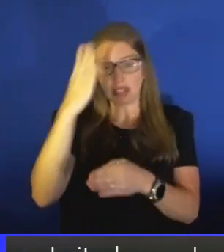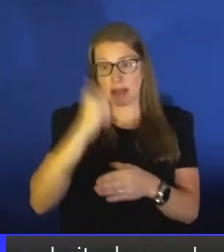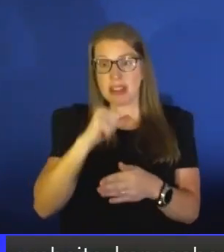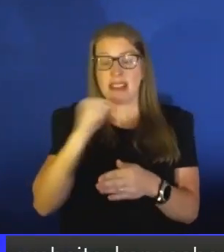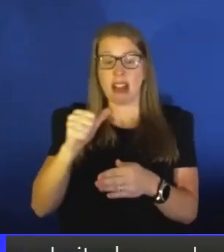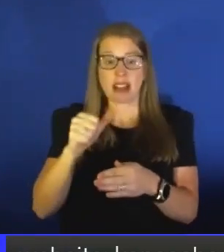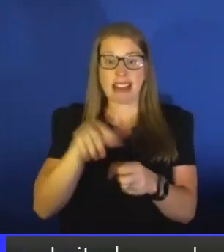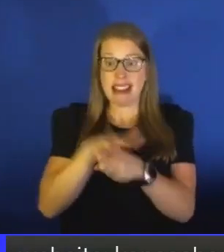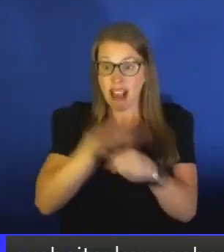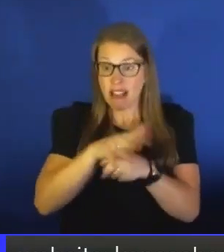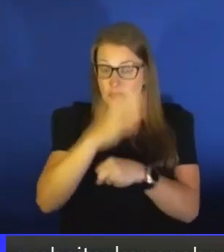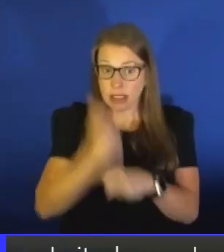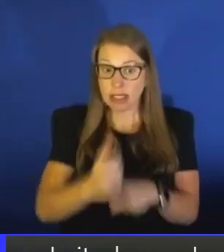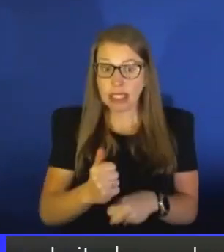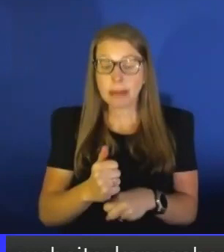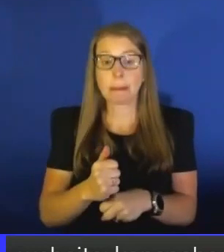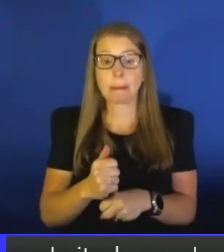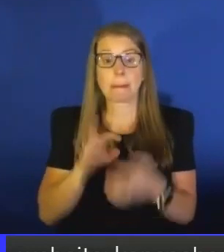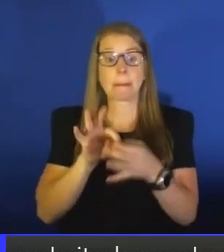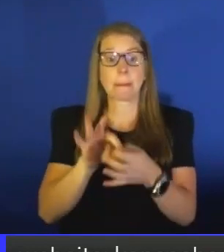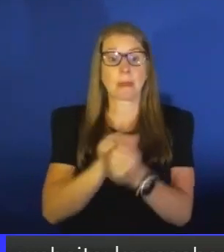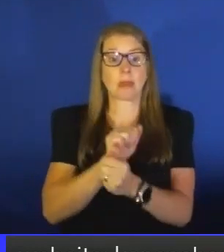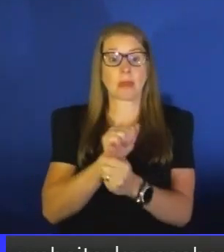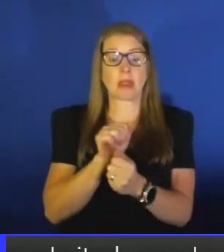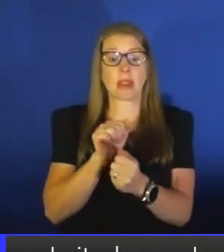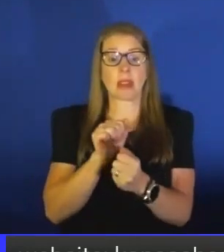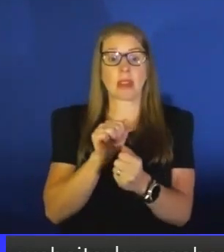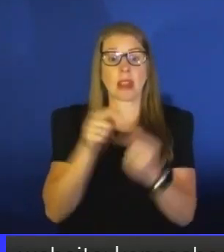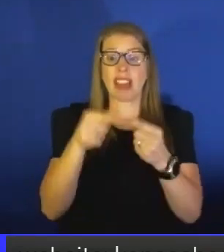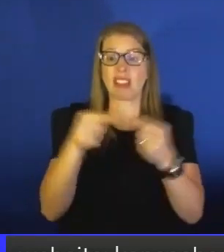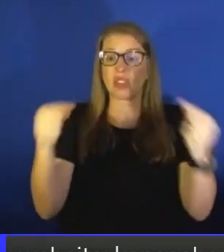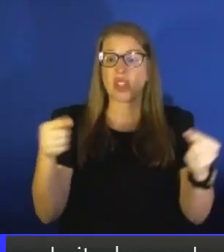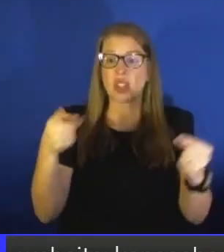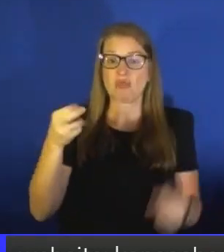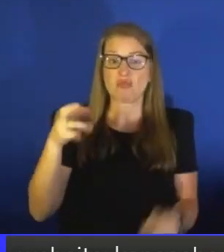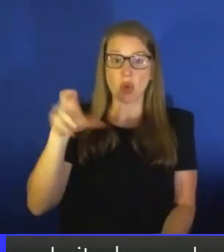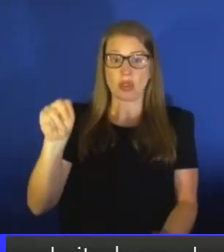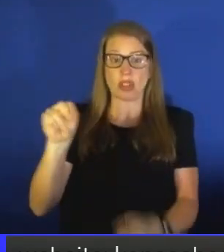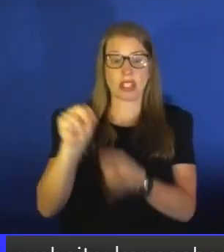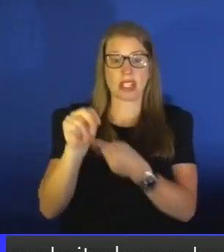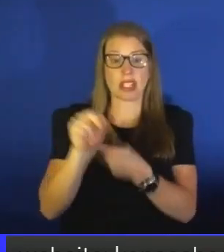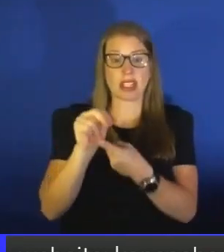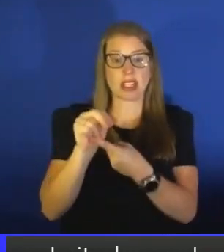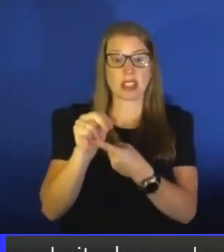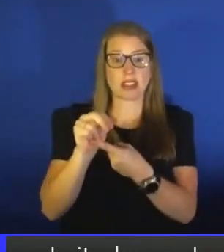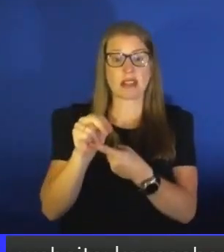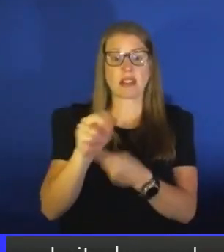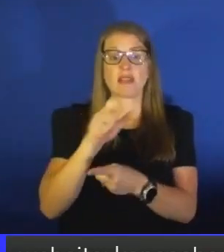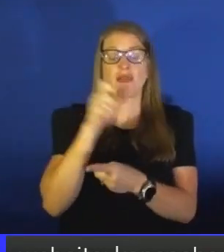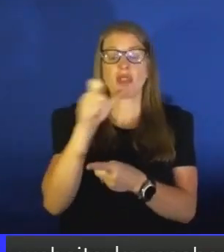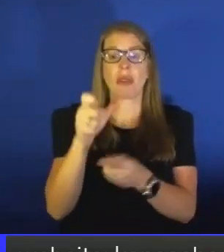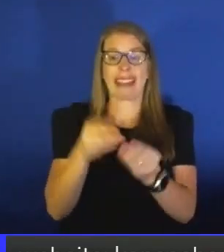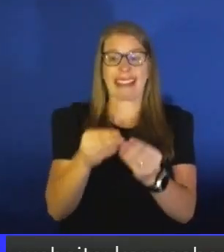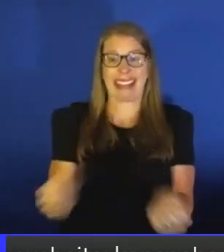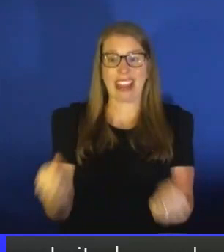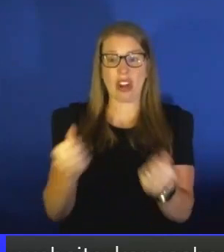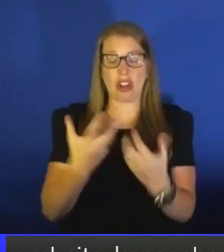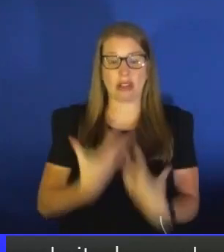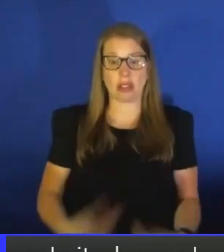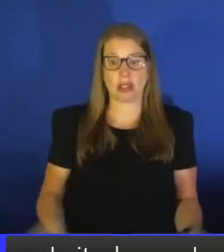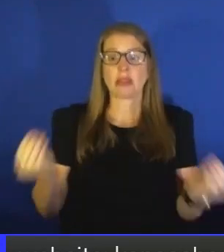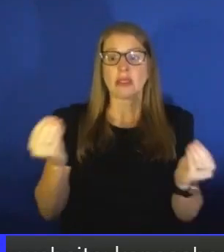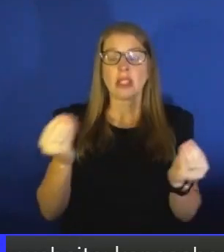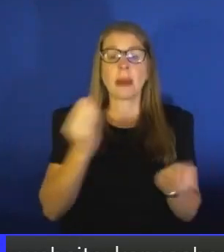about sleep, and this is adverse proteins that build up or other toxins don't get cleared, that's when we think that may